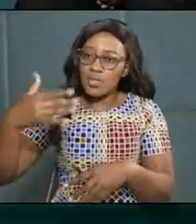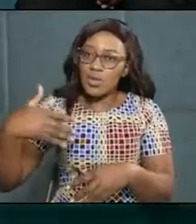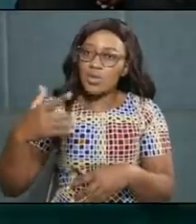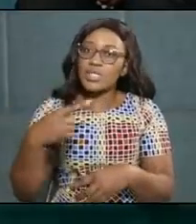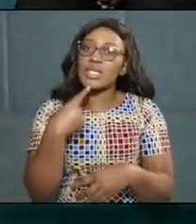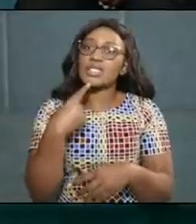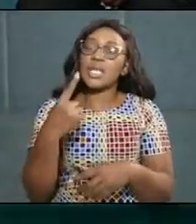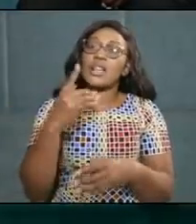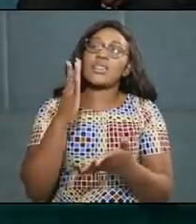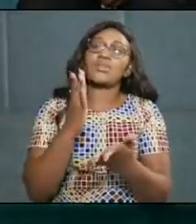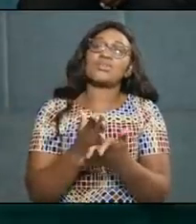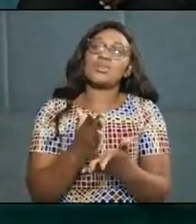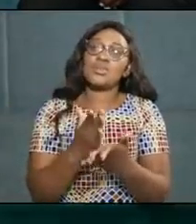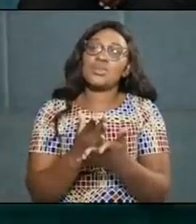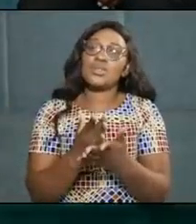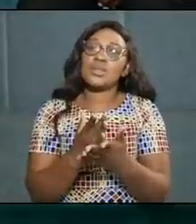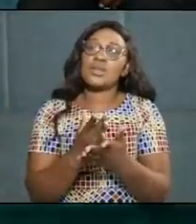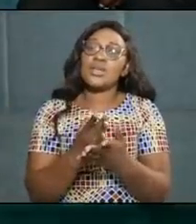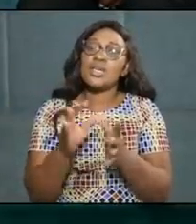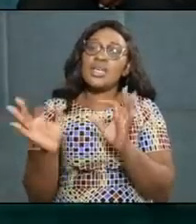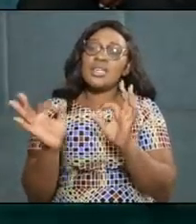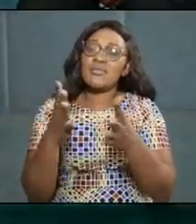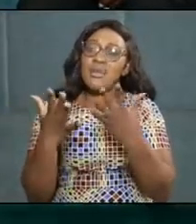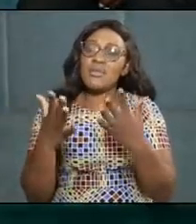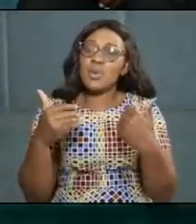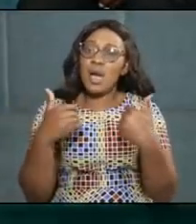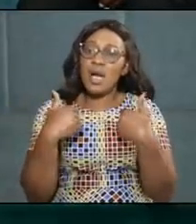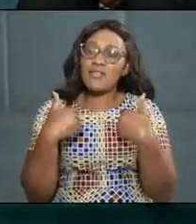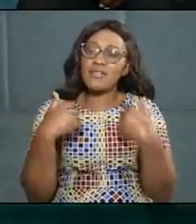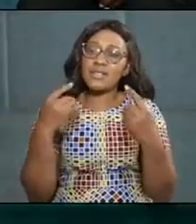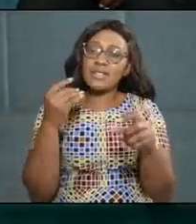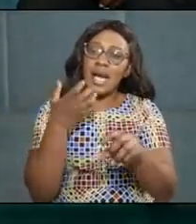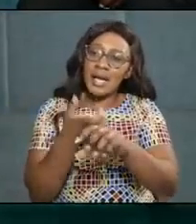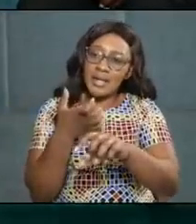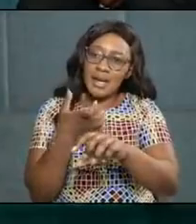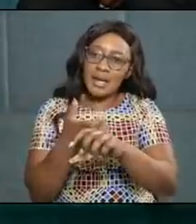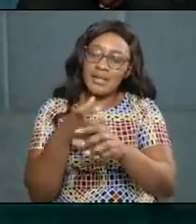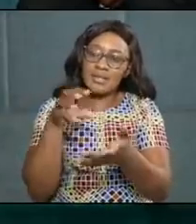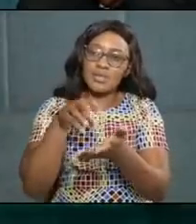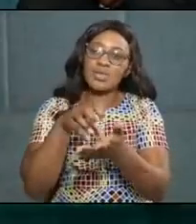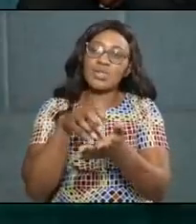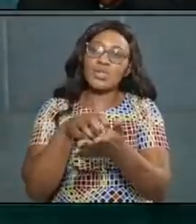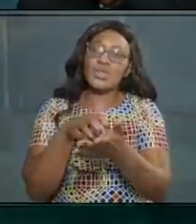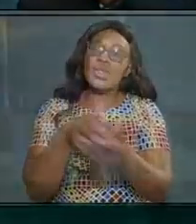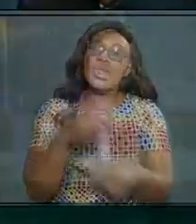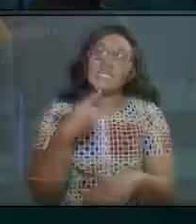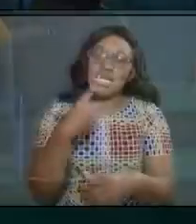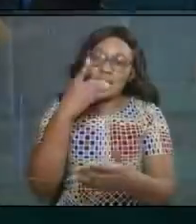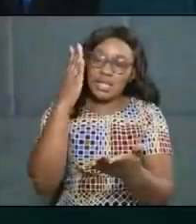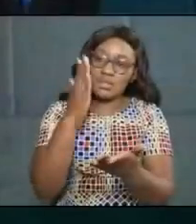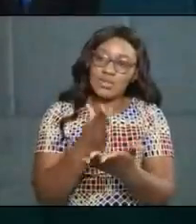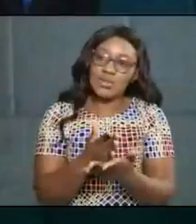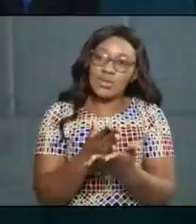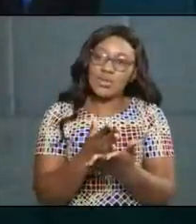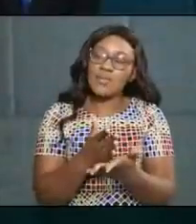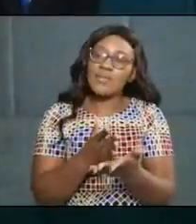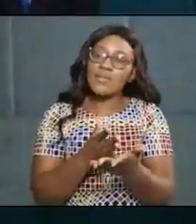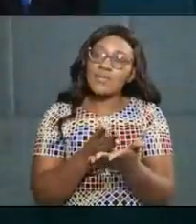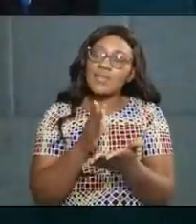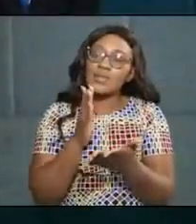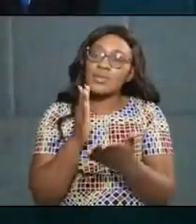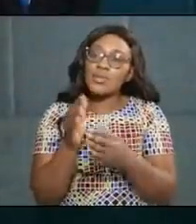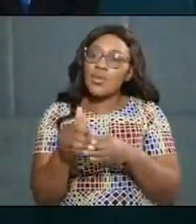truth, no matter what situation we are faced in. As God's followers, we should follow what is written